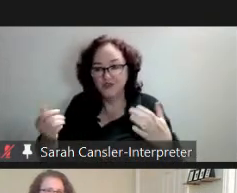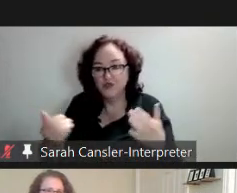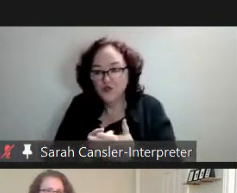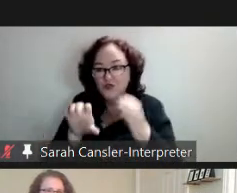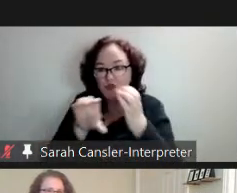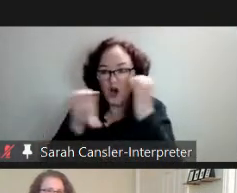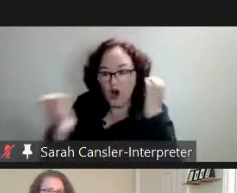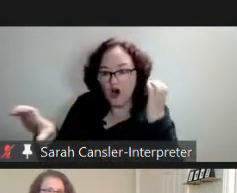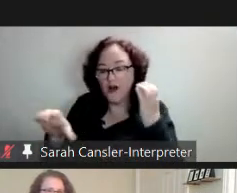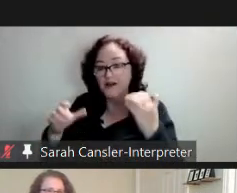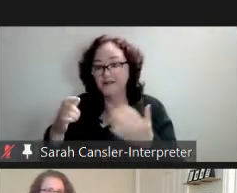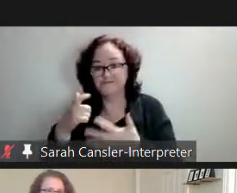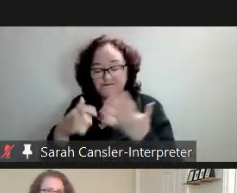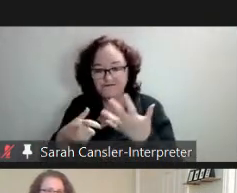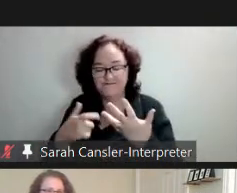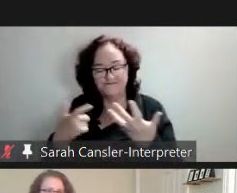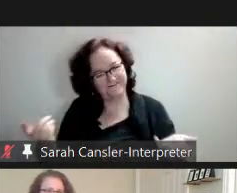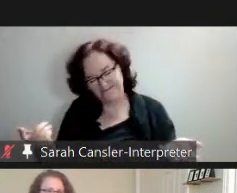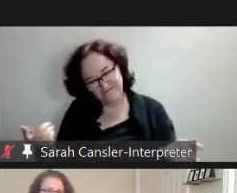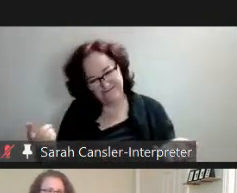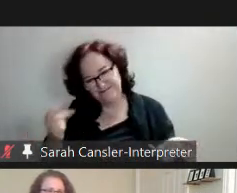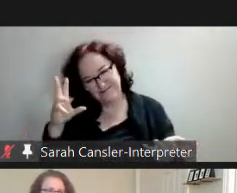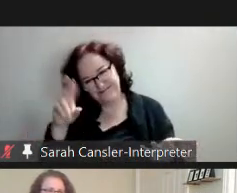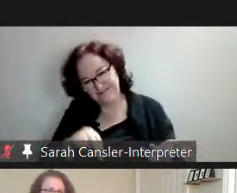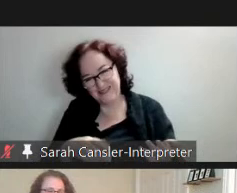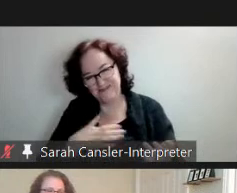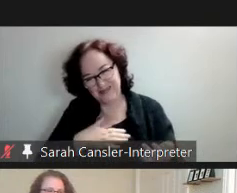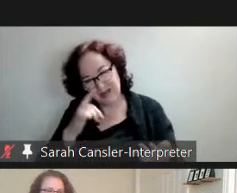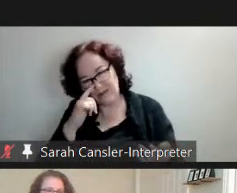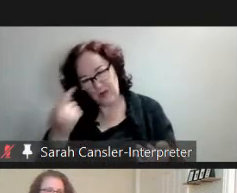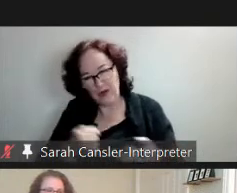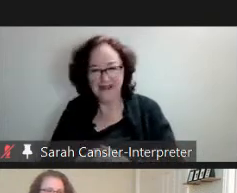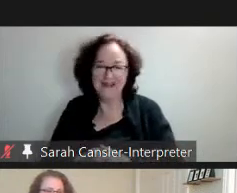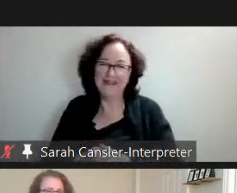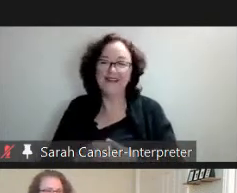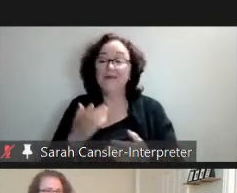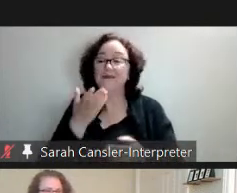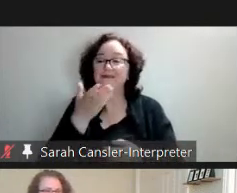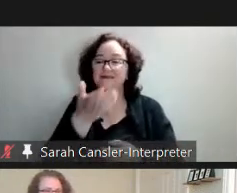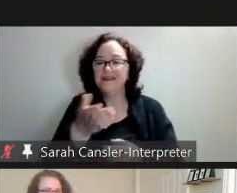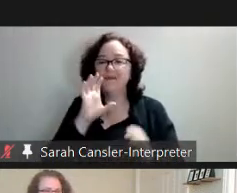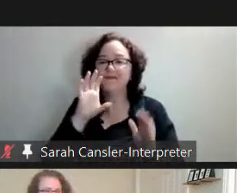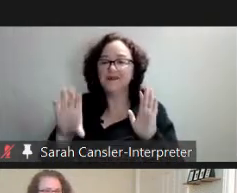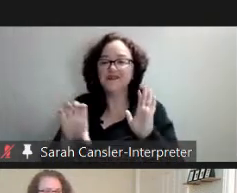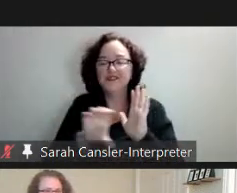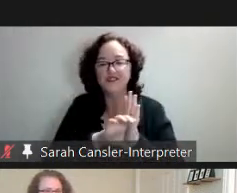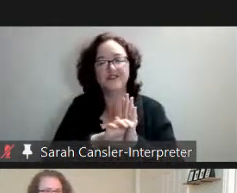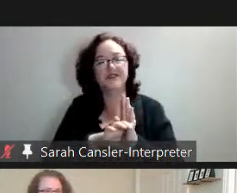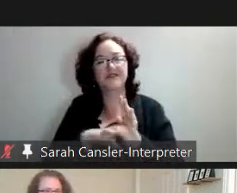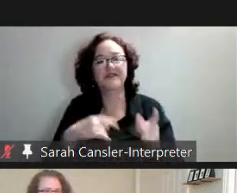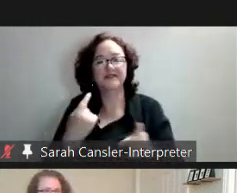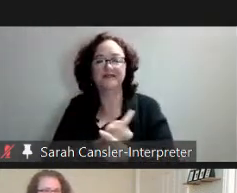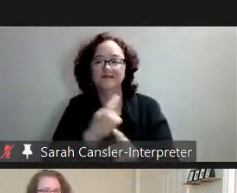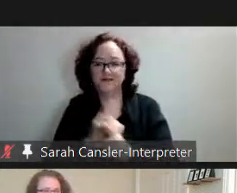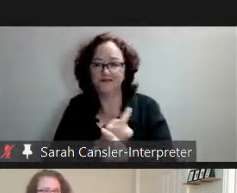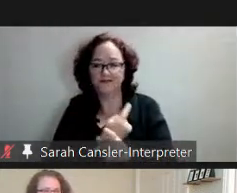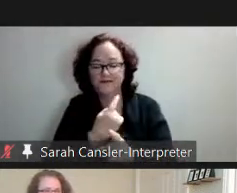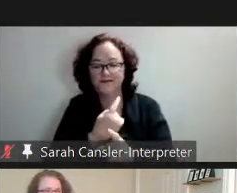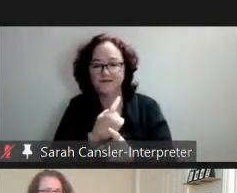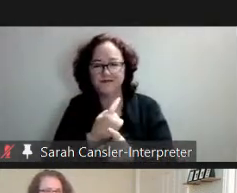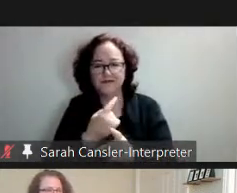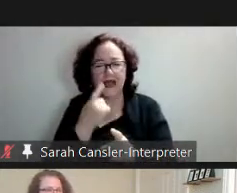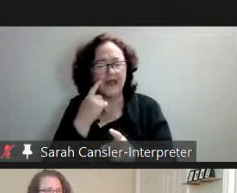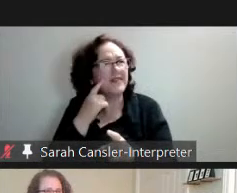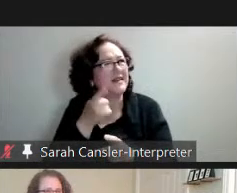this. What you see here in this picture is a typical fare array. I think this is the State of Illinois